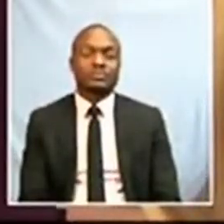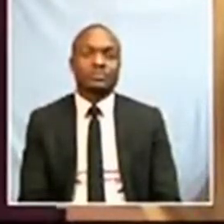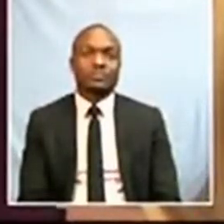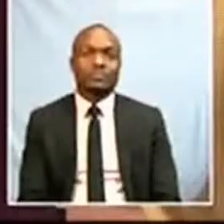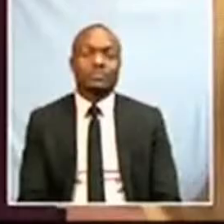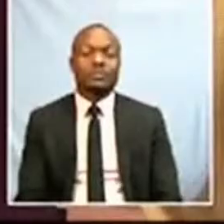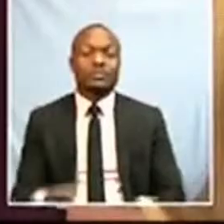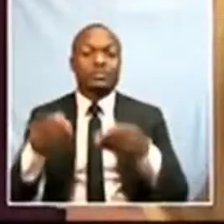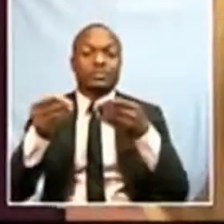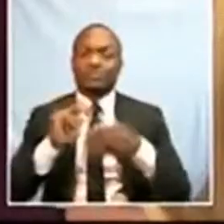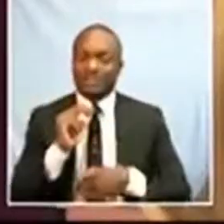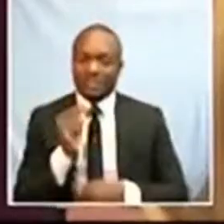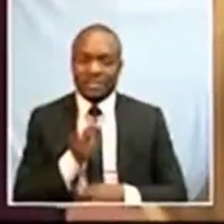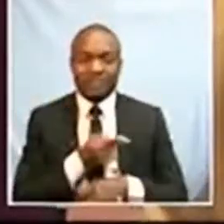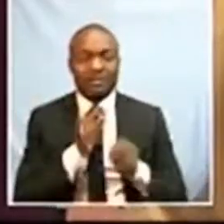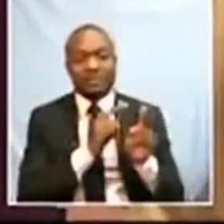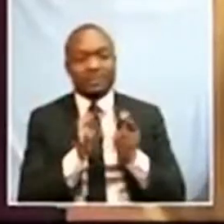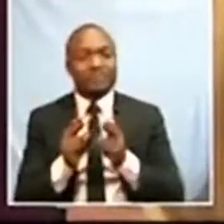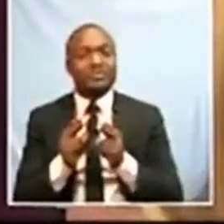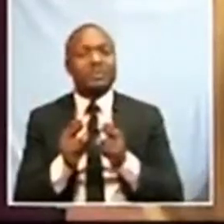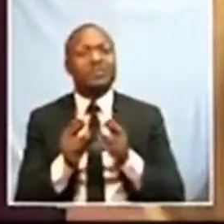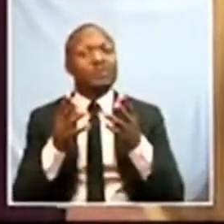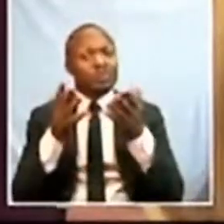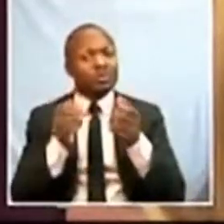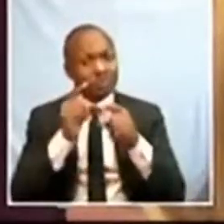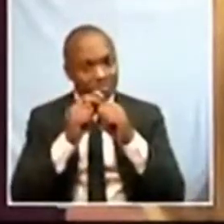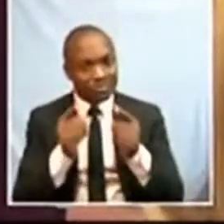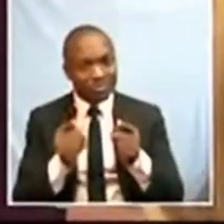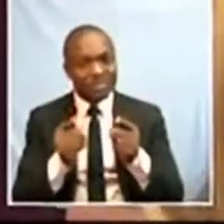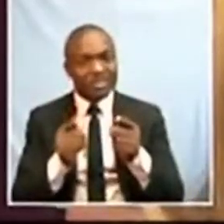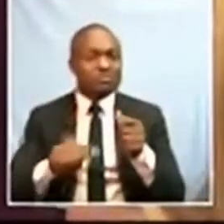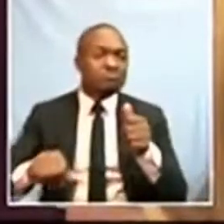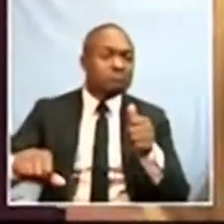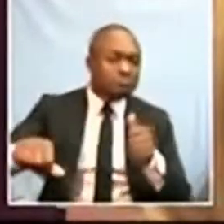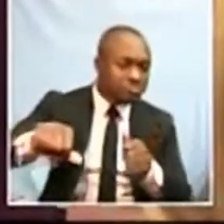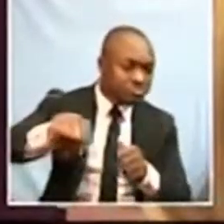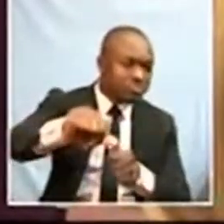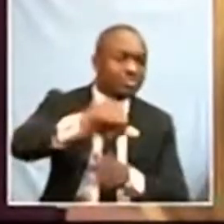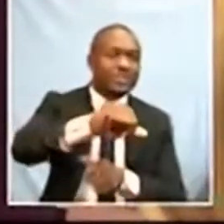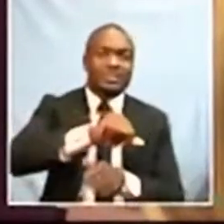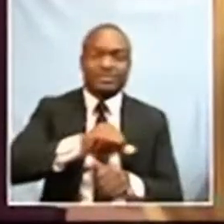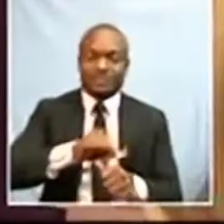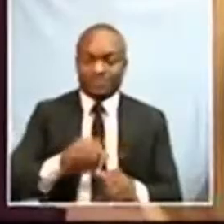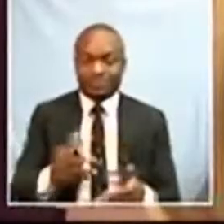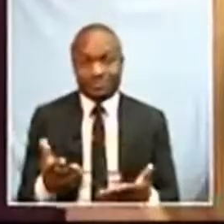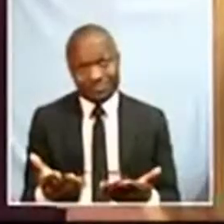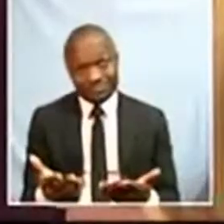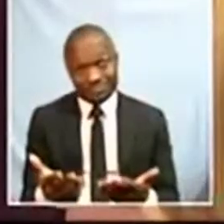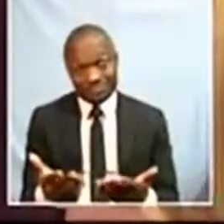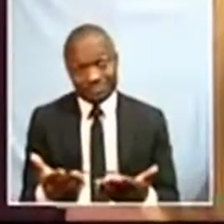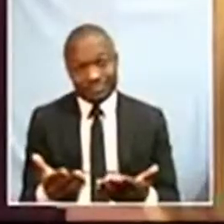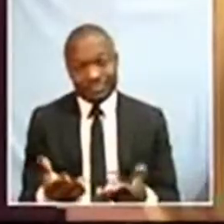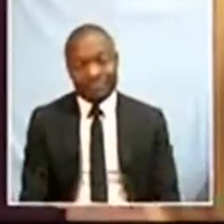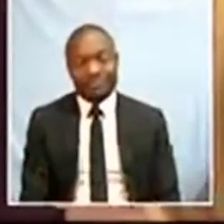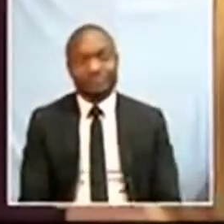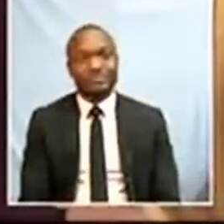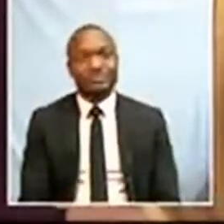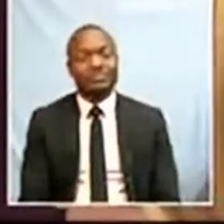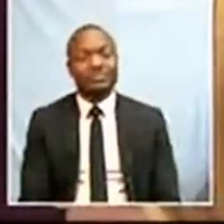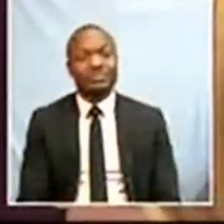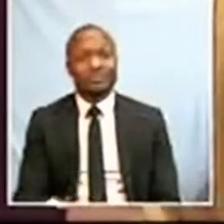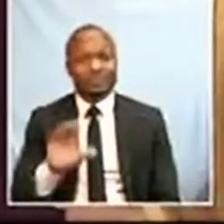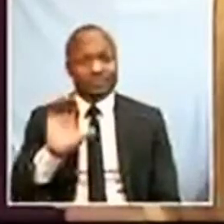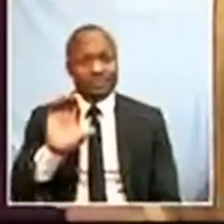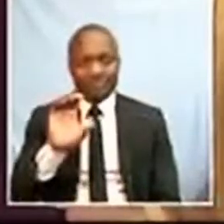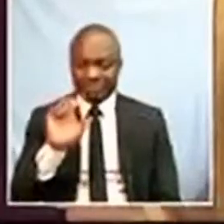You're giving us the answer we want, except you're going around. Huh? Yes, yes,